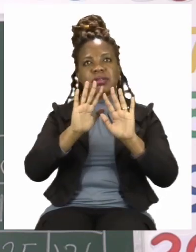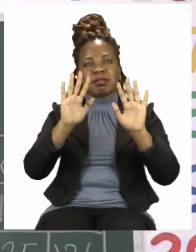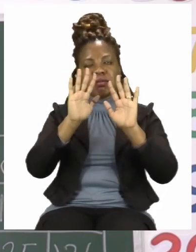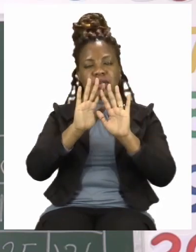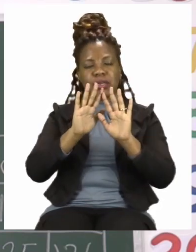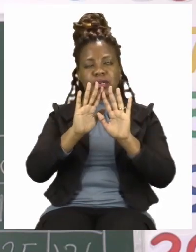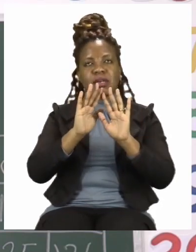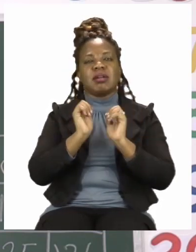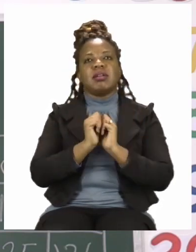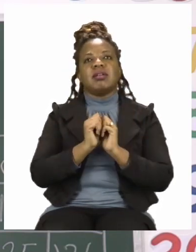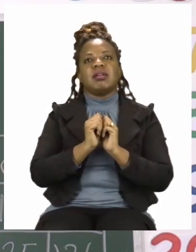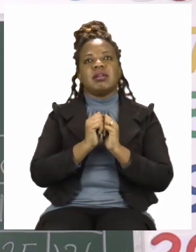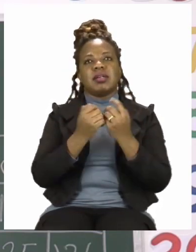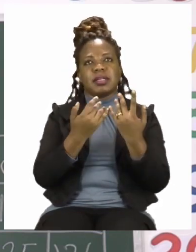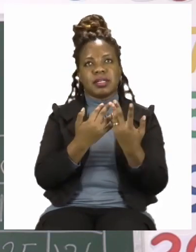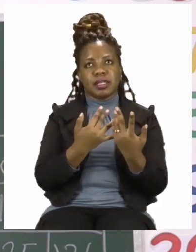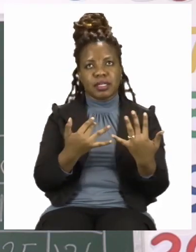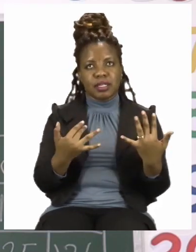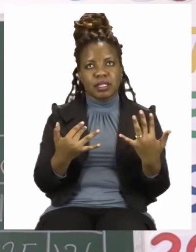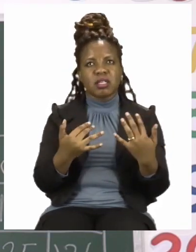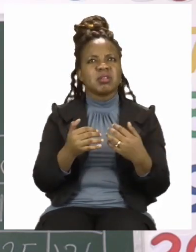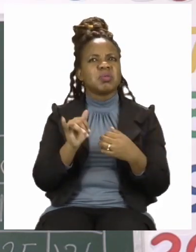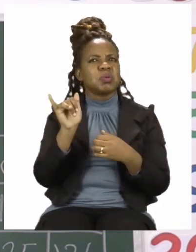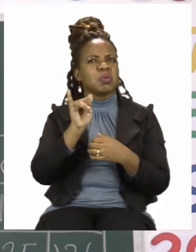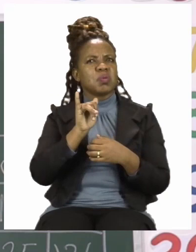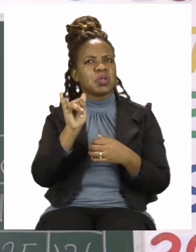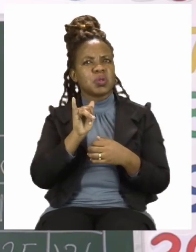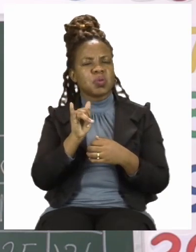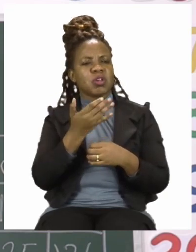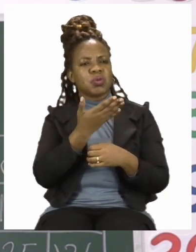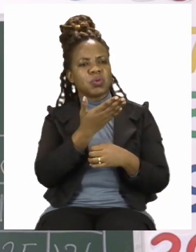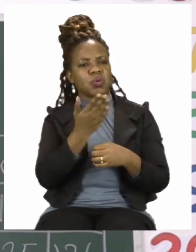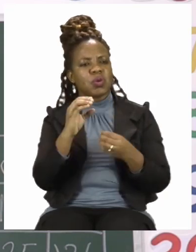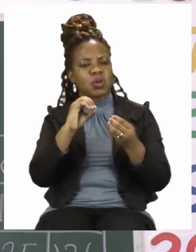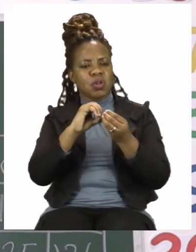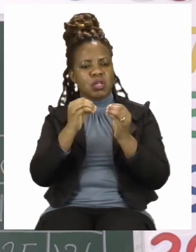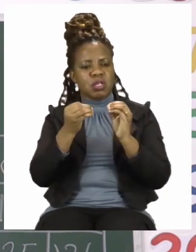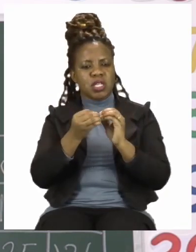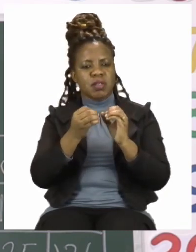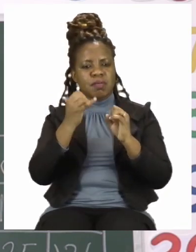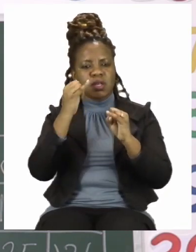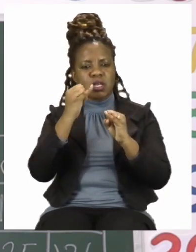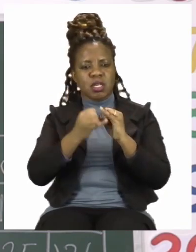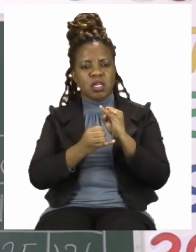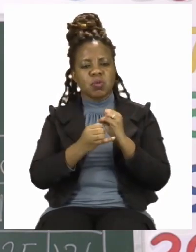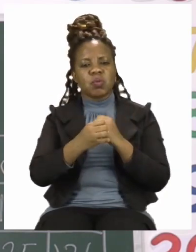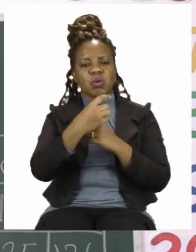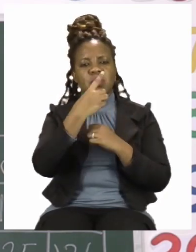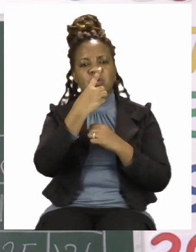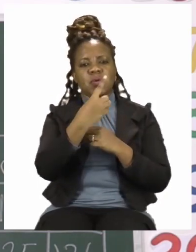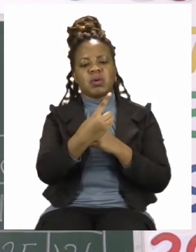or 9. And then you are going to color all the even numbers